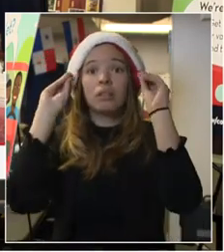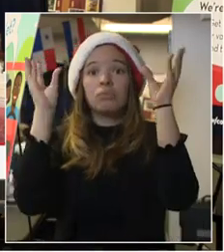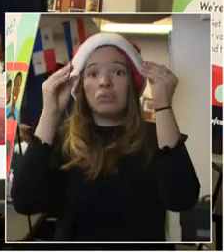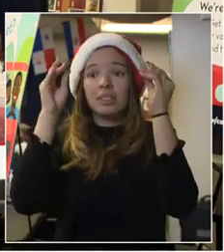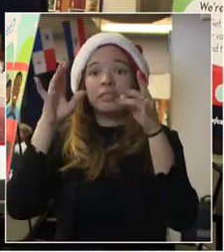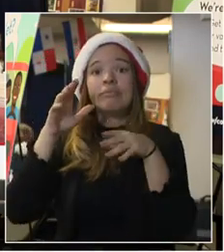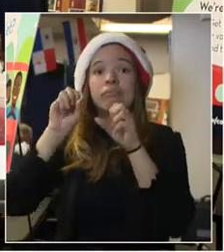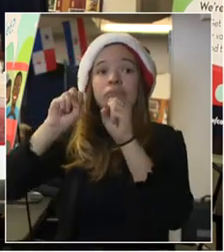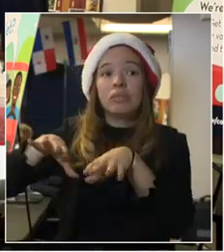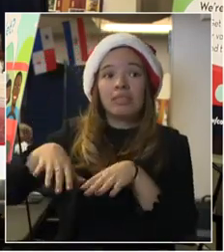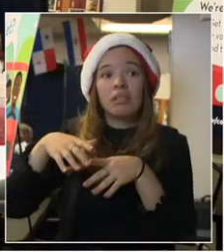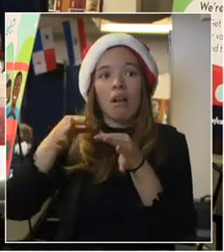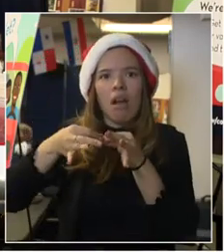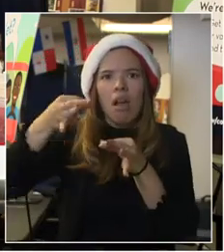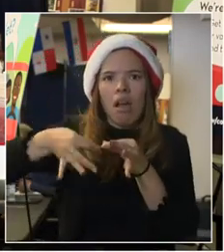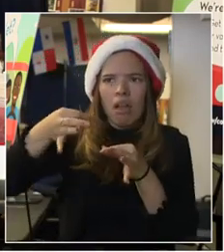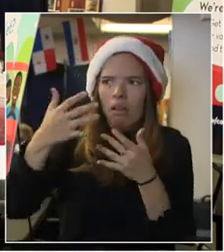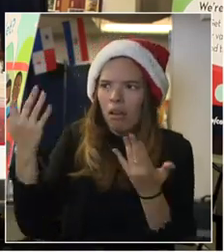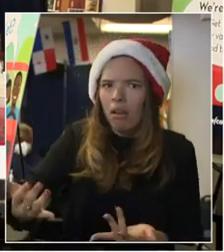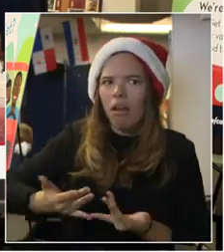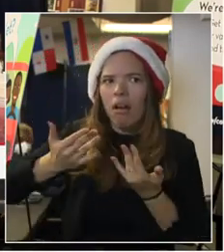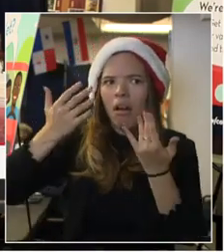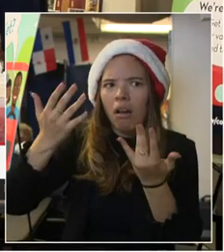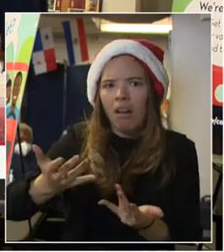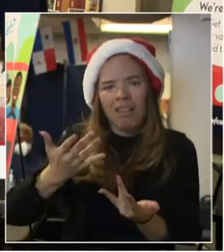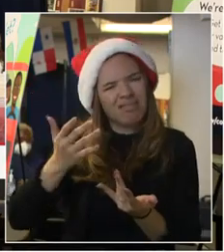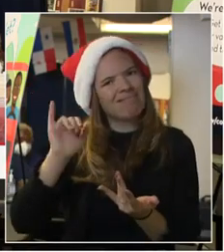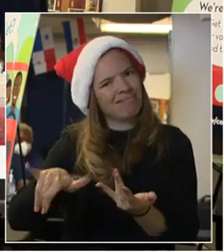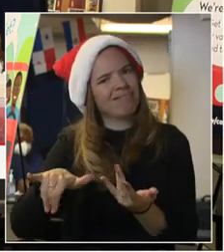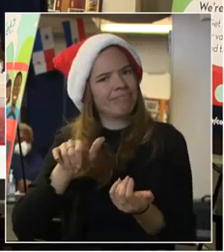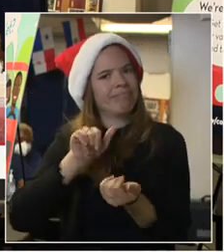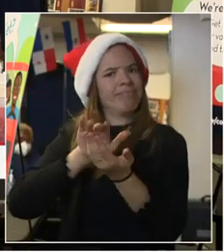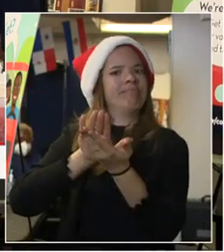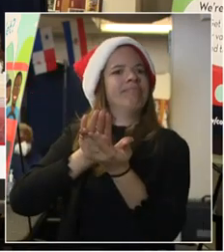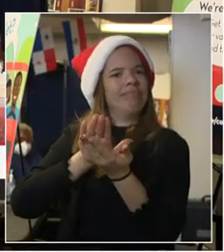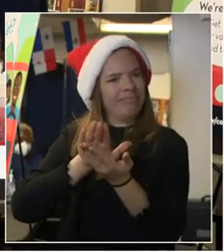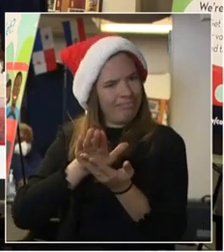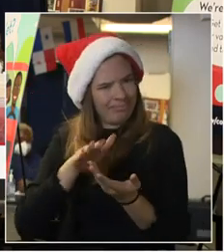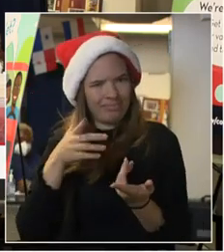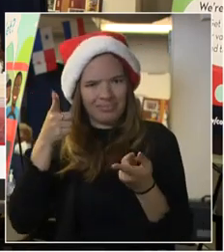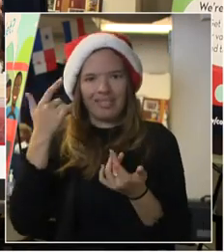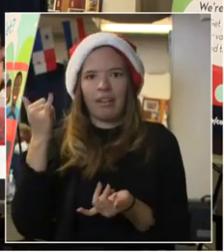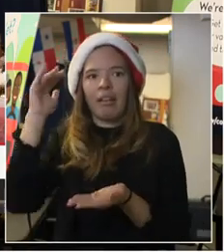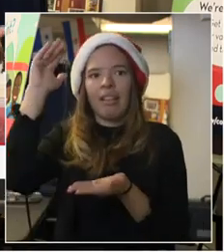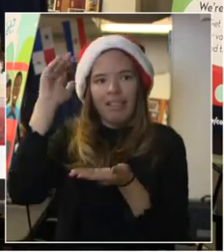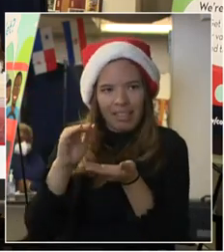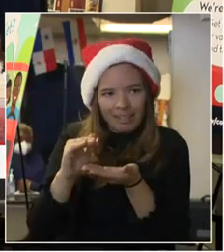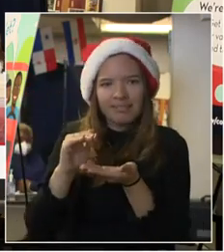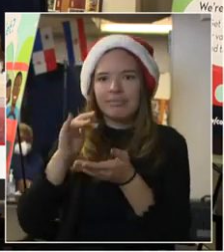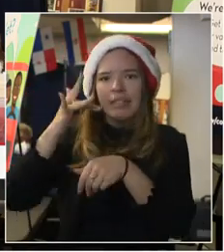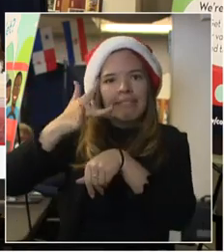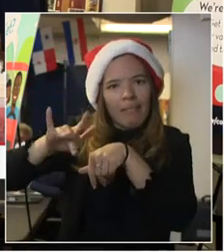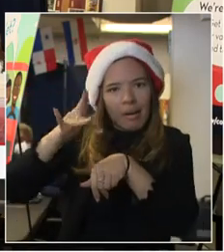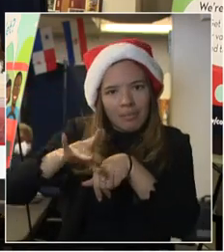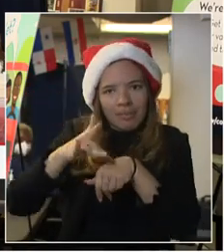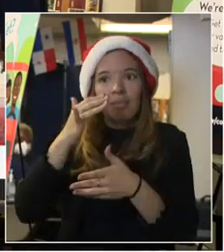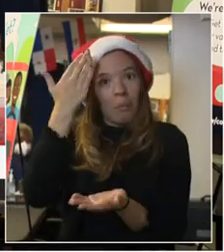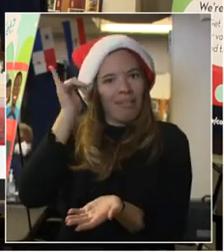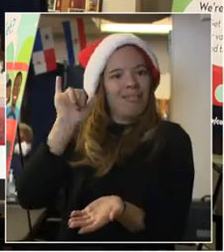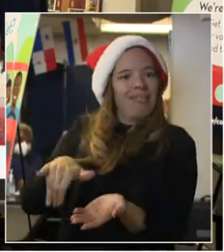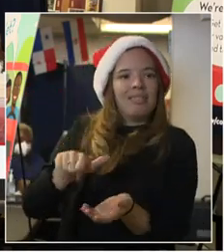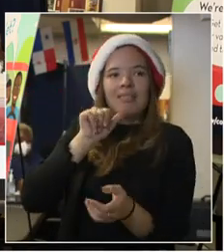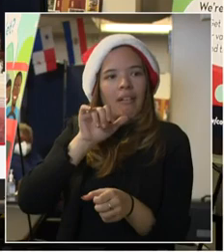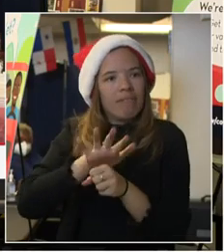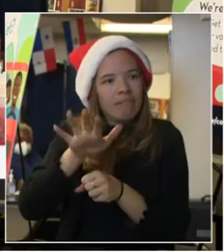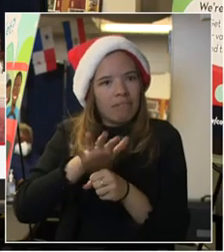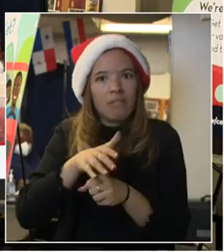effectively reduces the number of emergency vehicles that we will have on the street at any given time because it's taking them longer to drop off